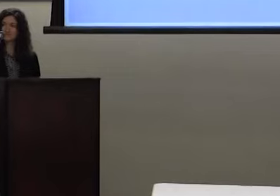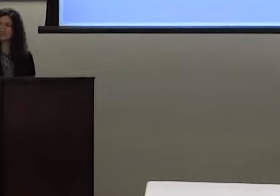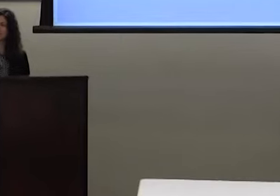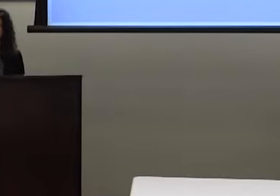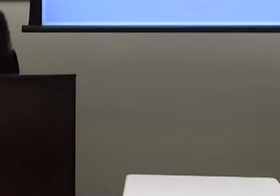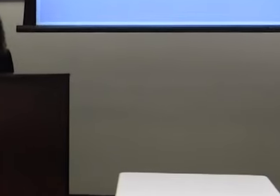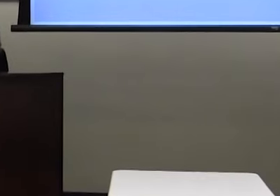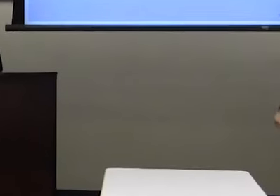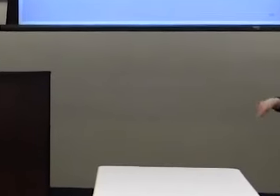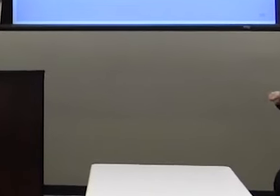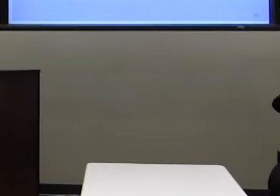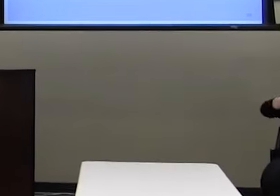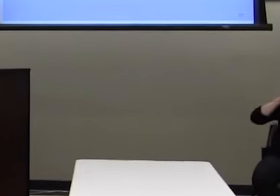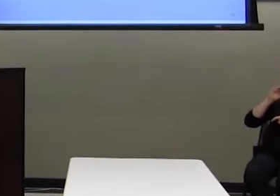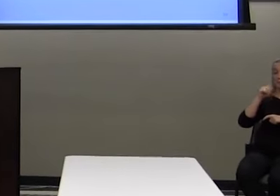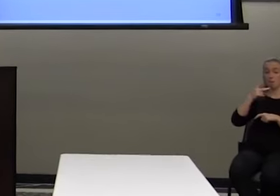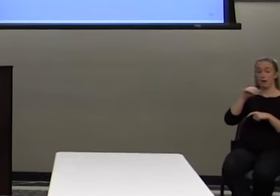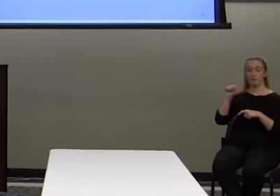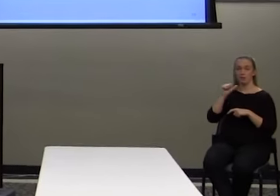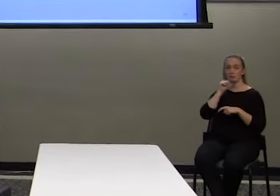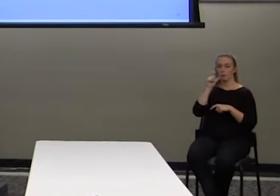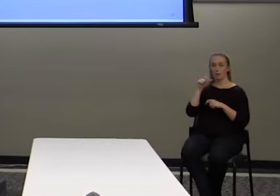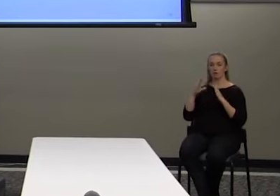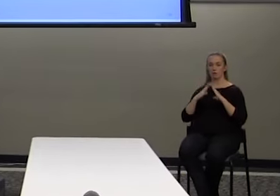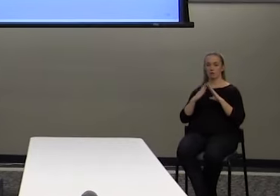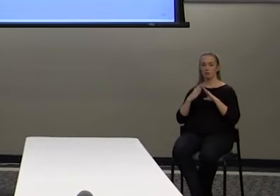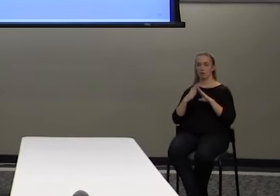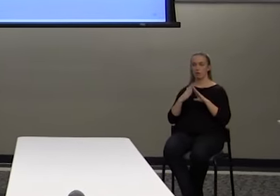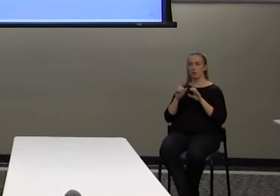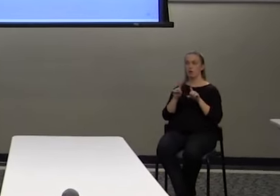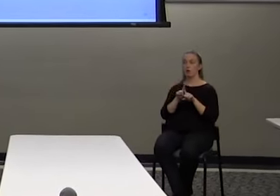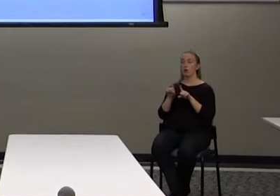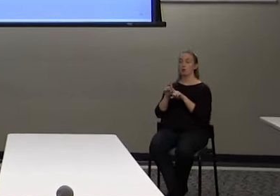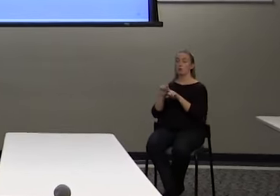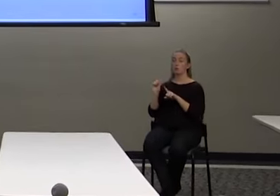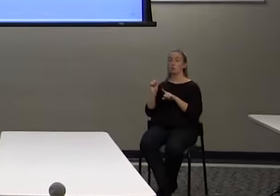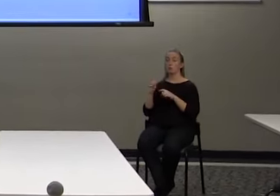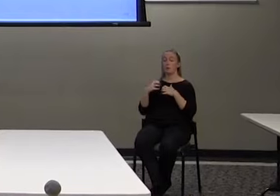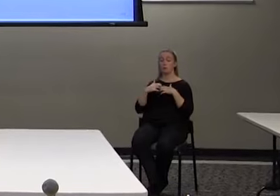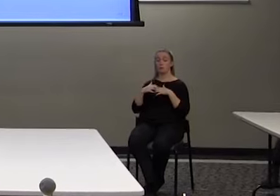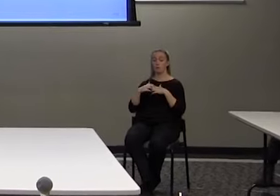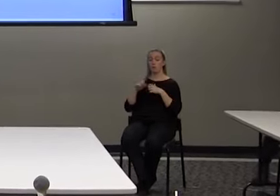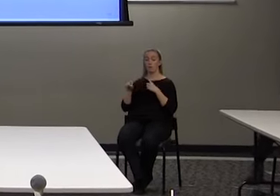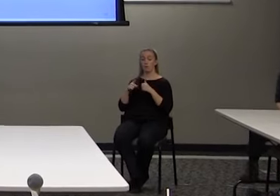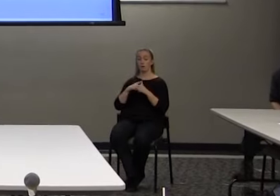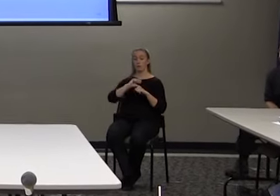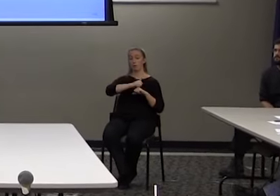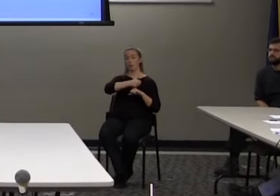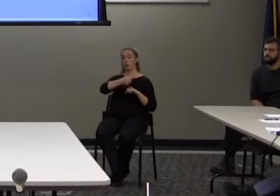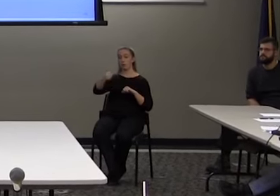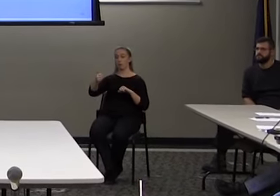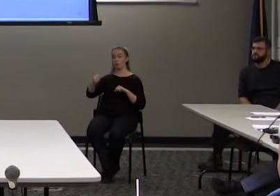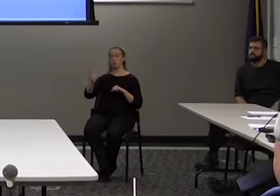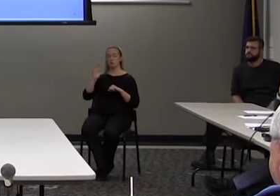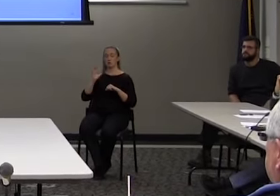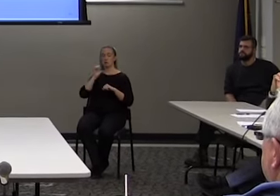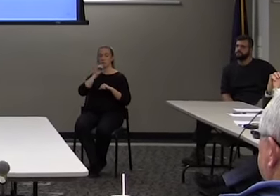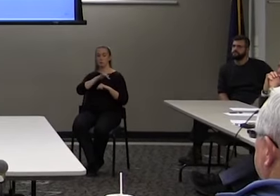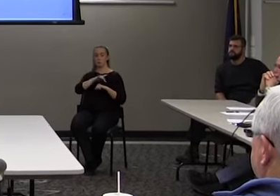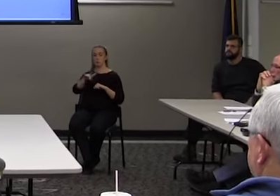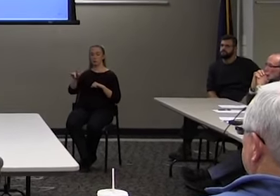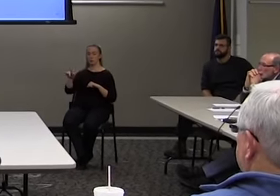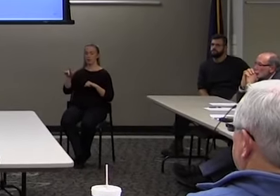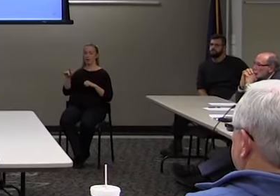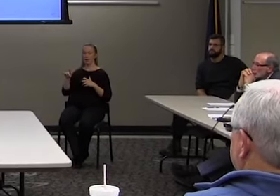they're out on the bypass. The reality is also when the initial industrial parks were placed, there probably wasn't a whole lot out there at that time. I'm taking a